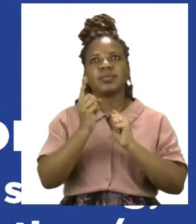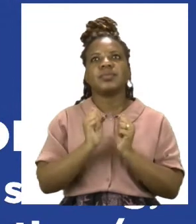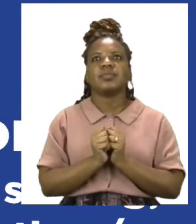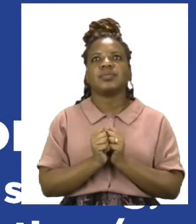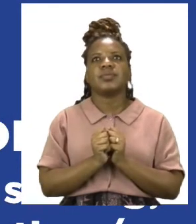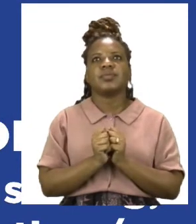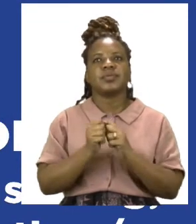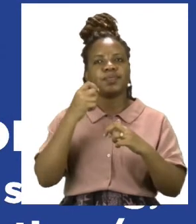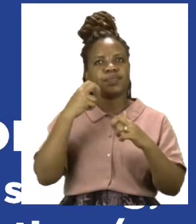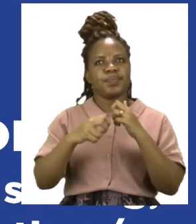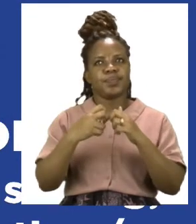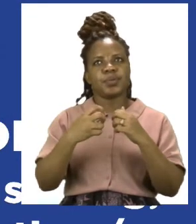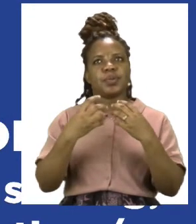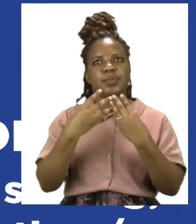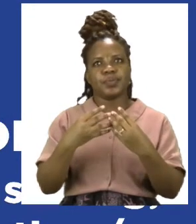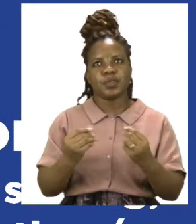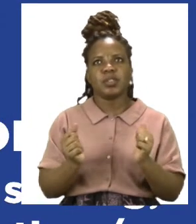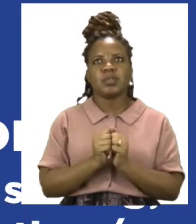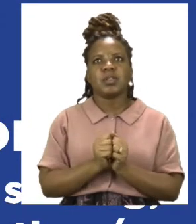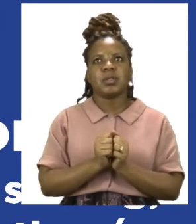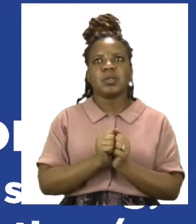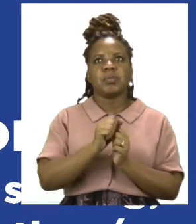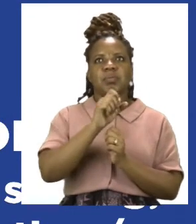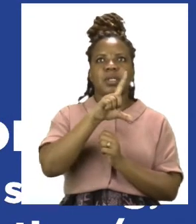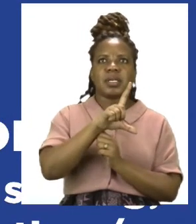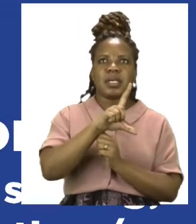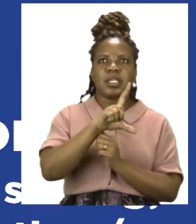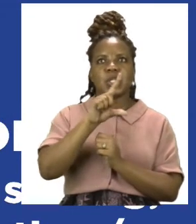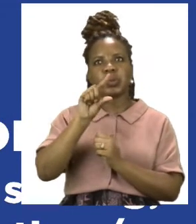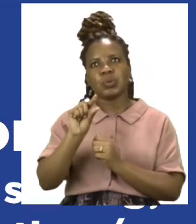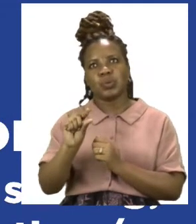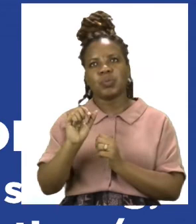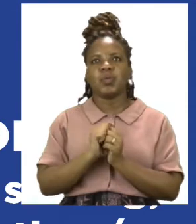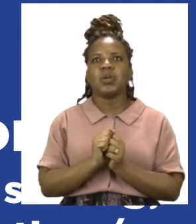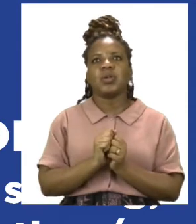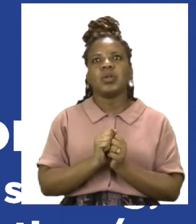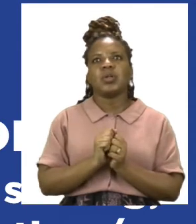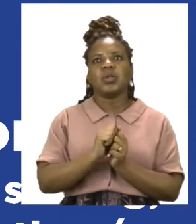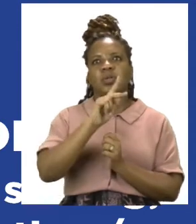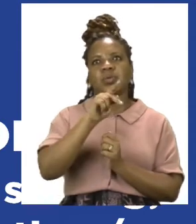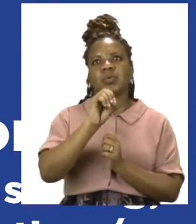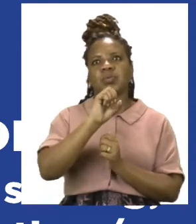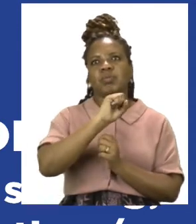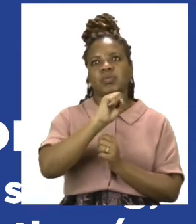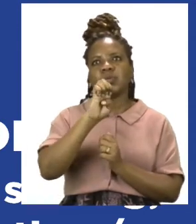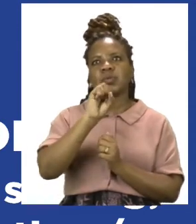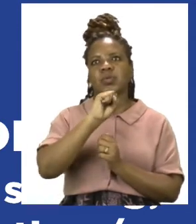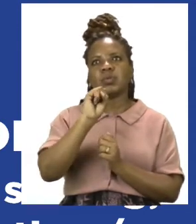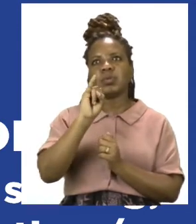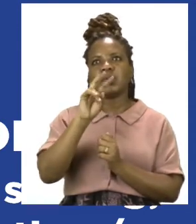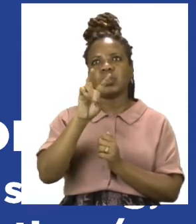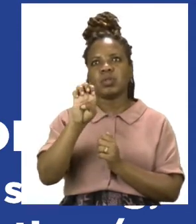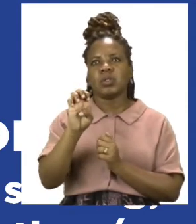we'll be talking about problem solving, bigger than or smaller than,